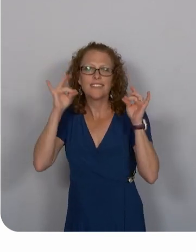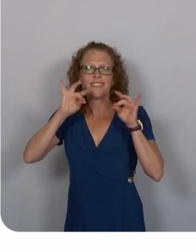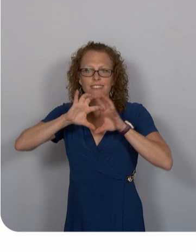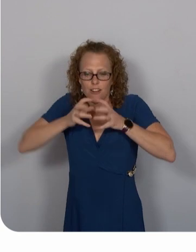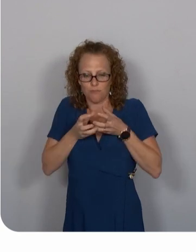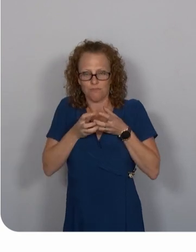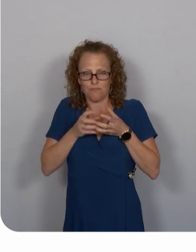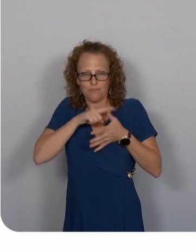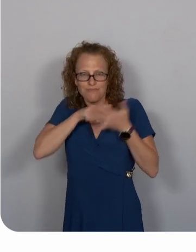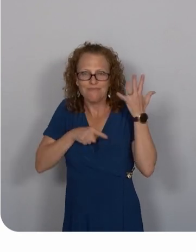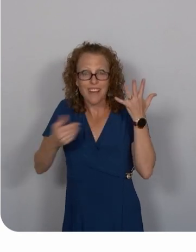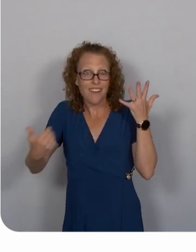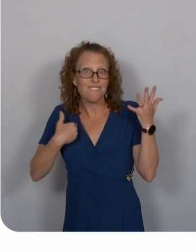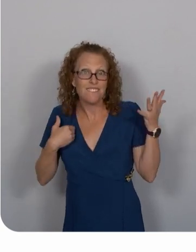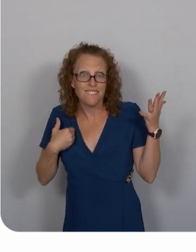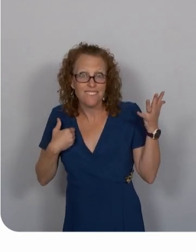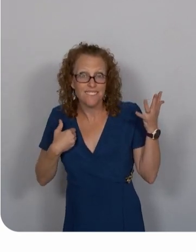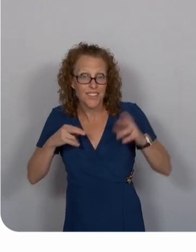Yes!